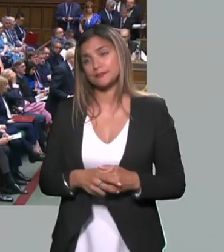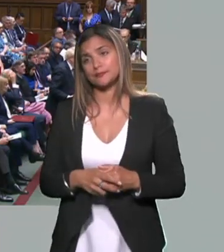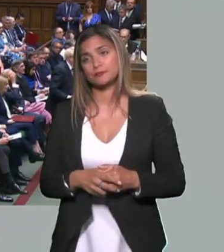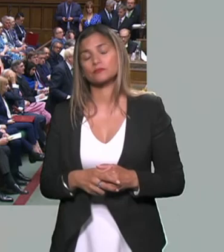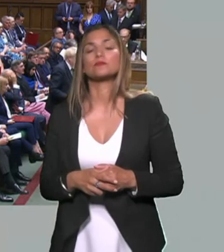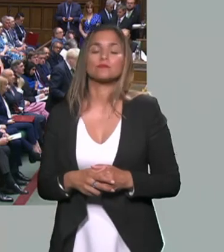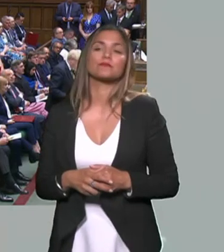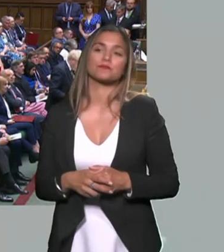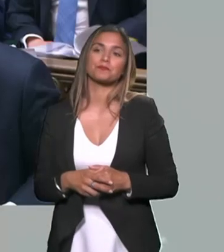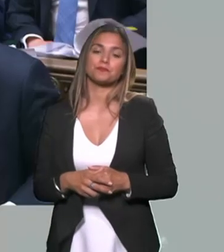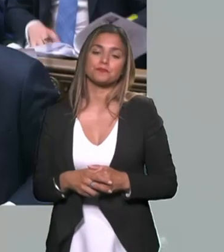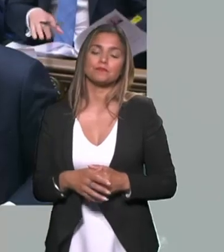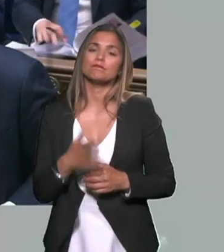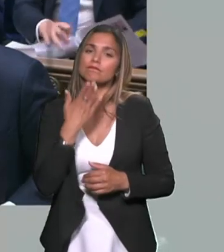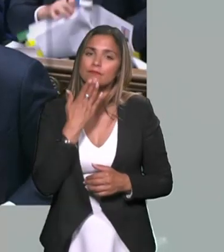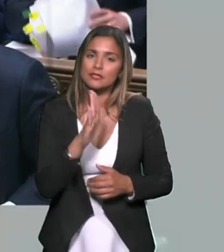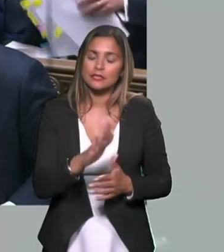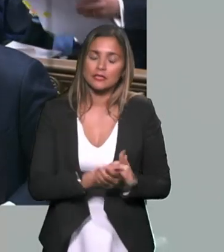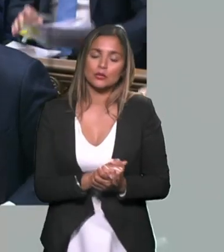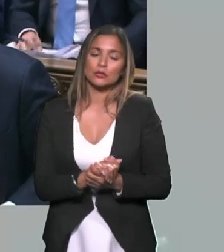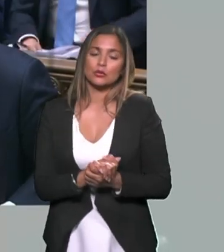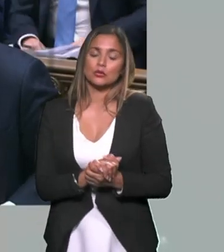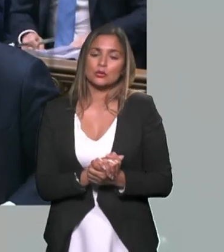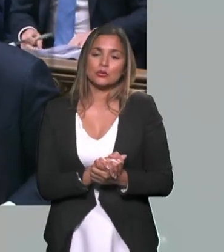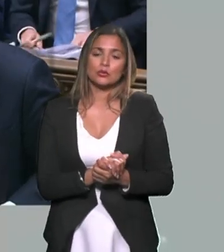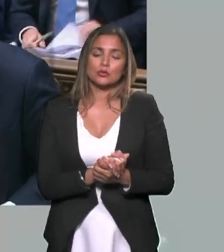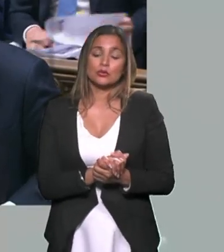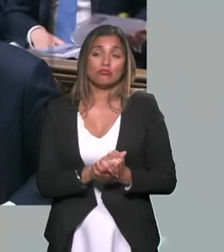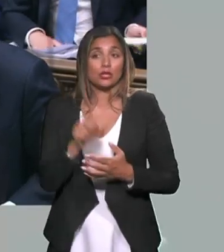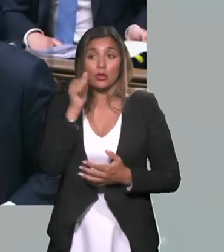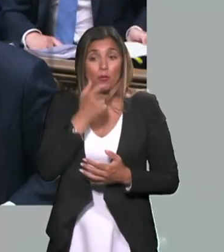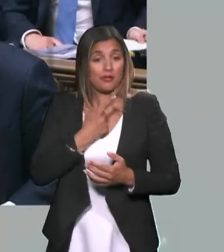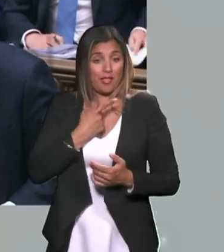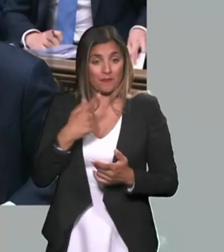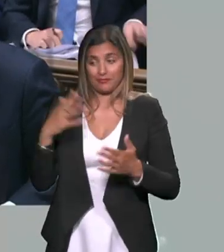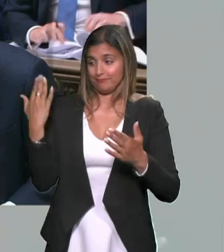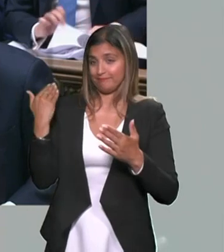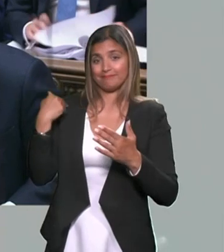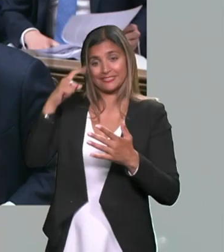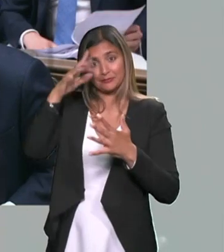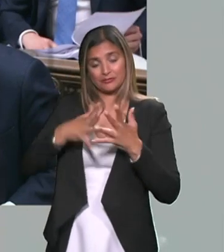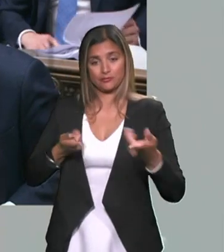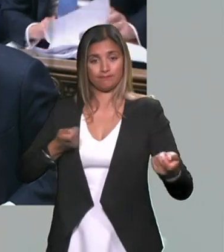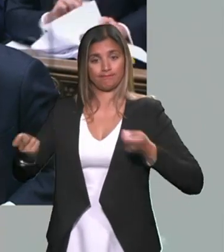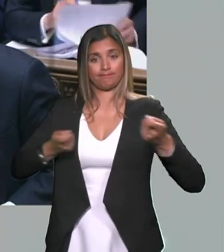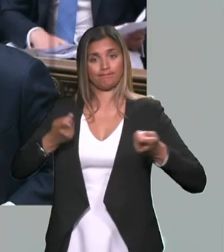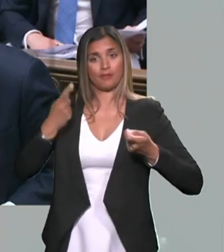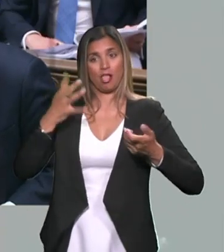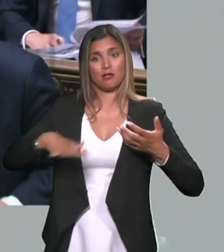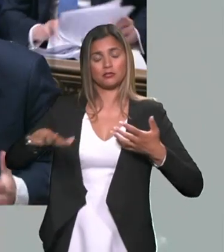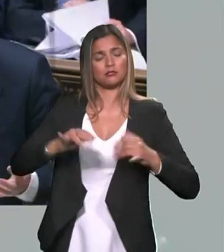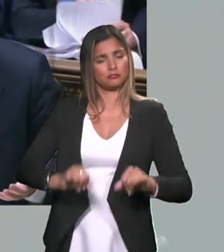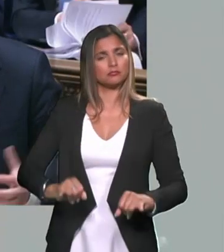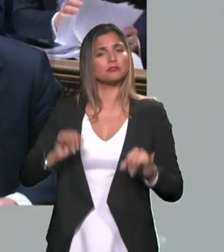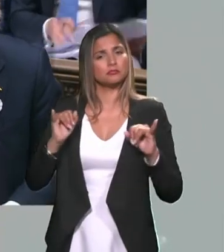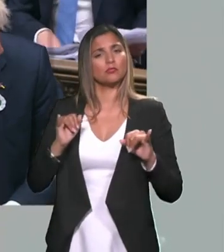know from my own experience of running the city of the anguish that particular tragedy caused, and